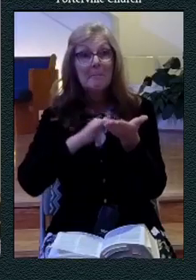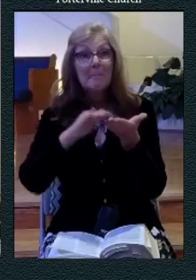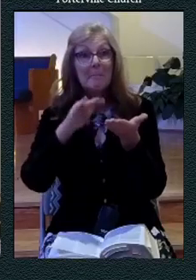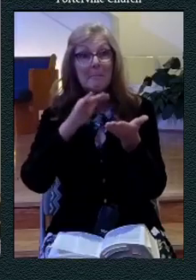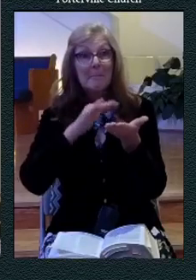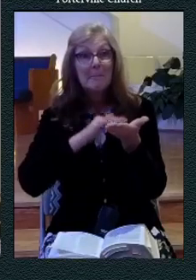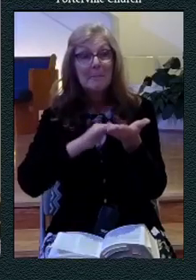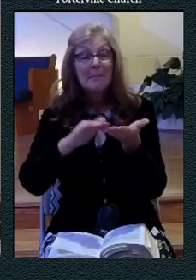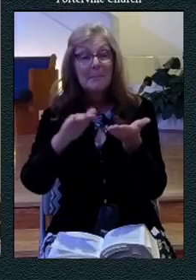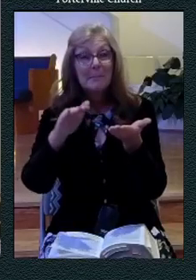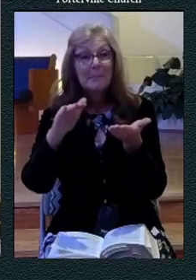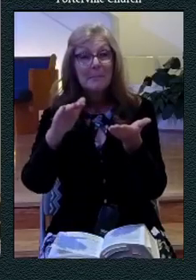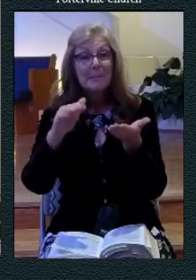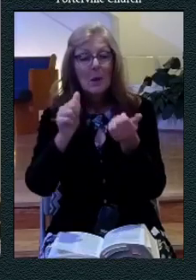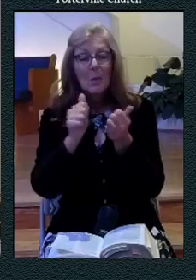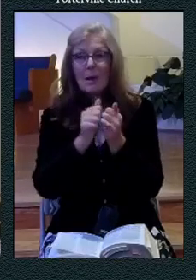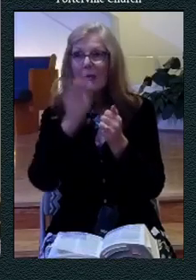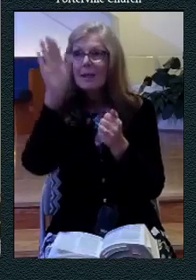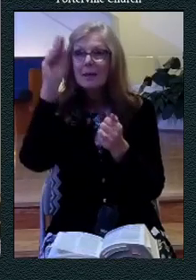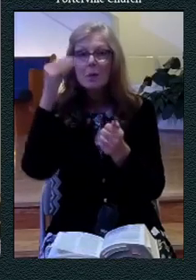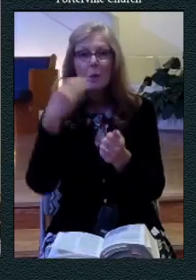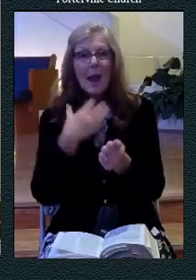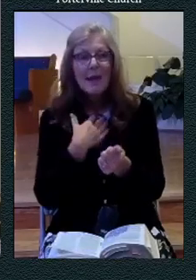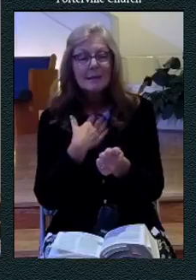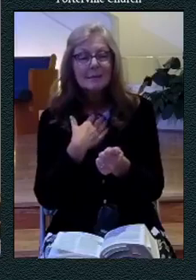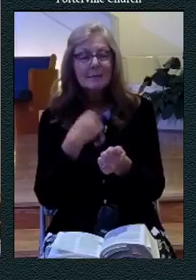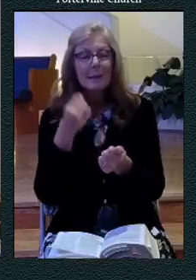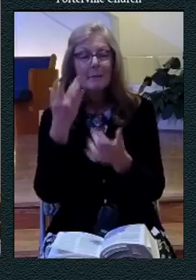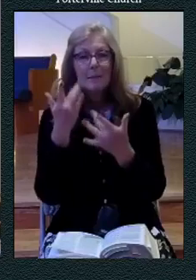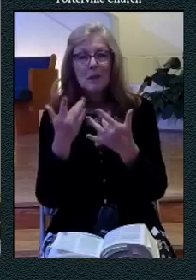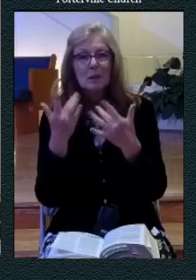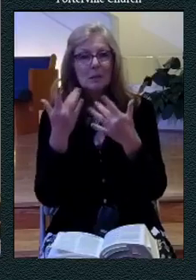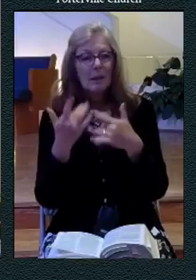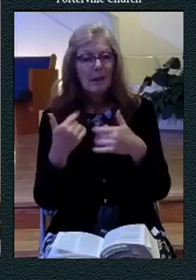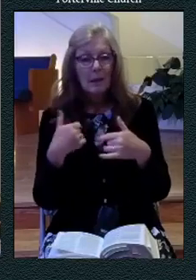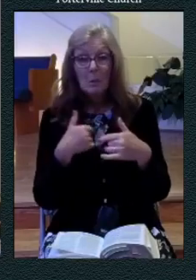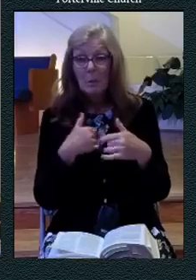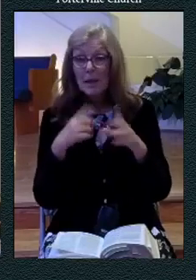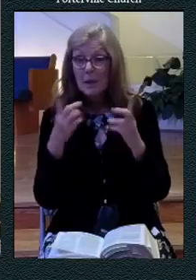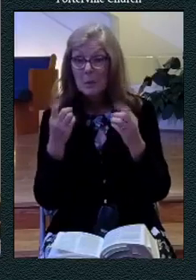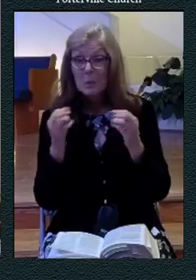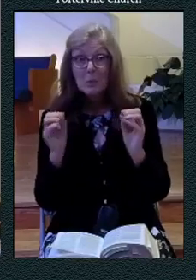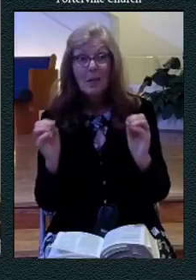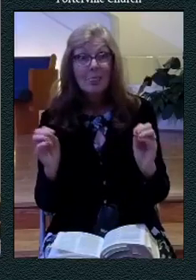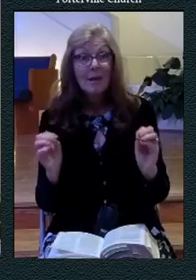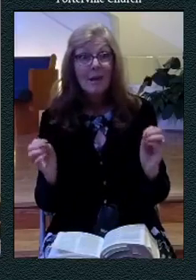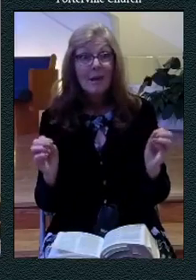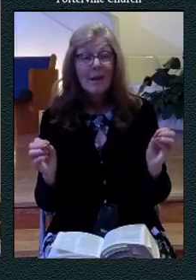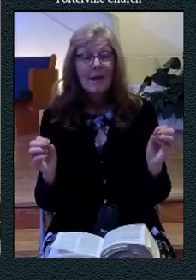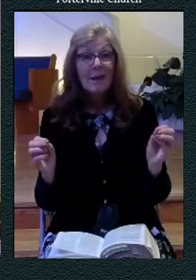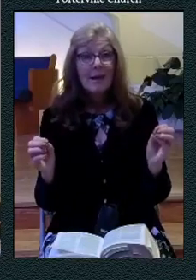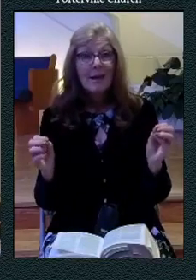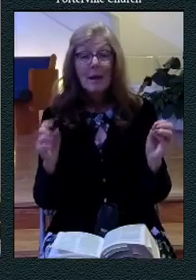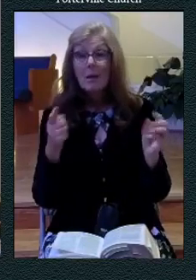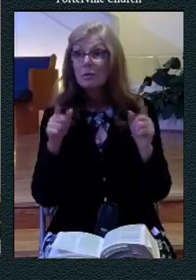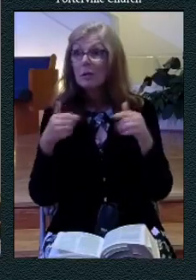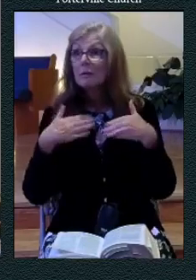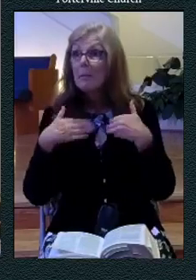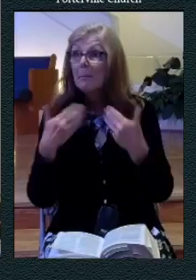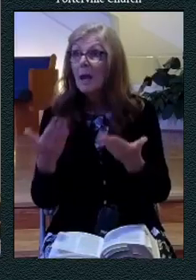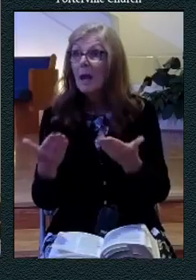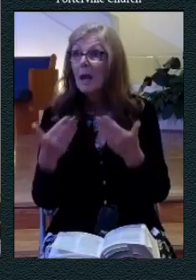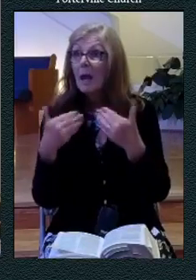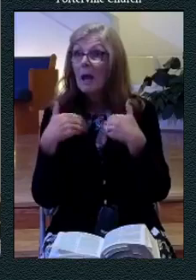By sheer grace and mercy, we don't lift a finger, we don't do a thing to move to a better place, we